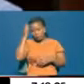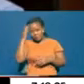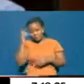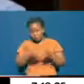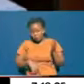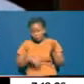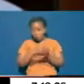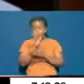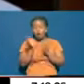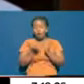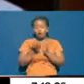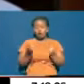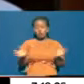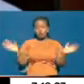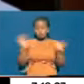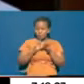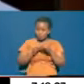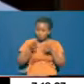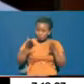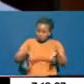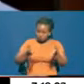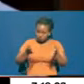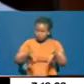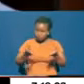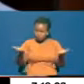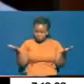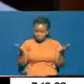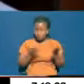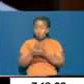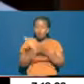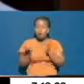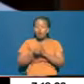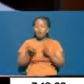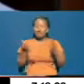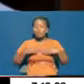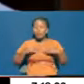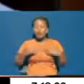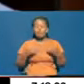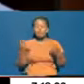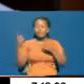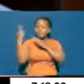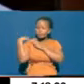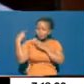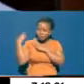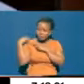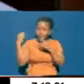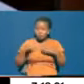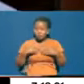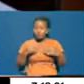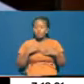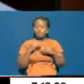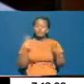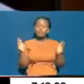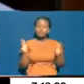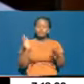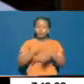here, and we all have contributions to make to the well-being of this country.